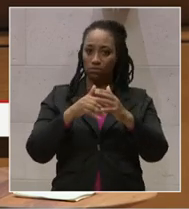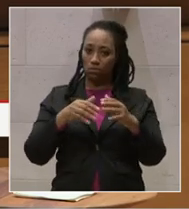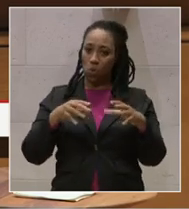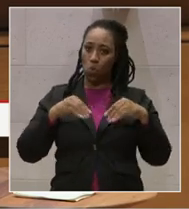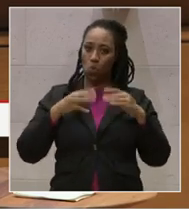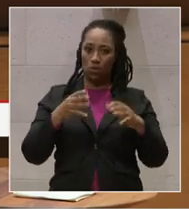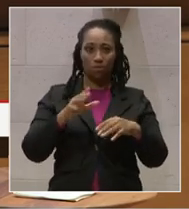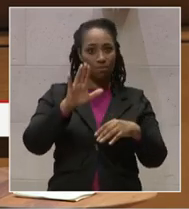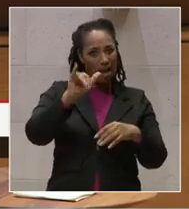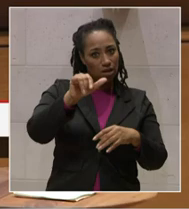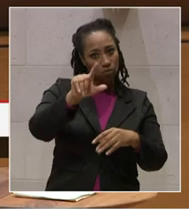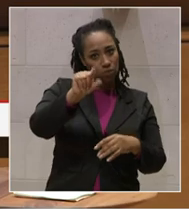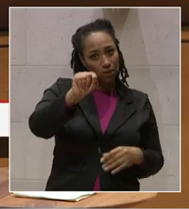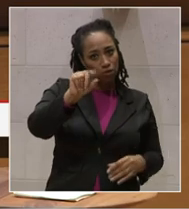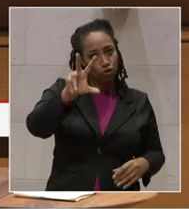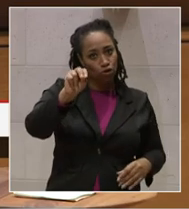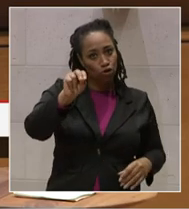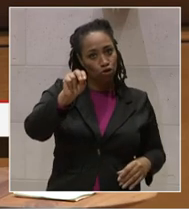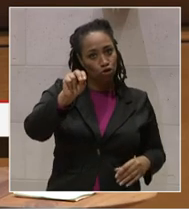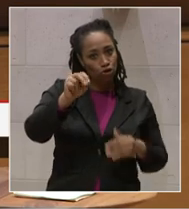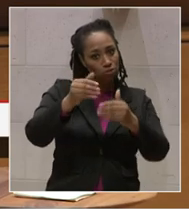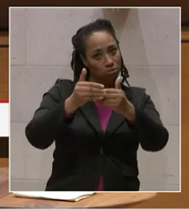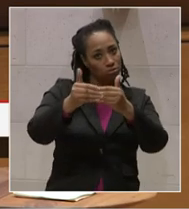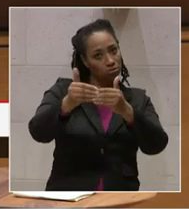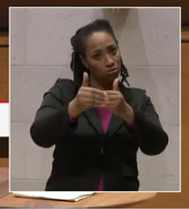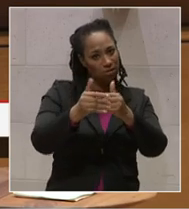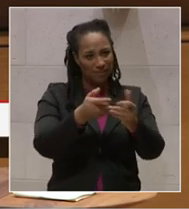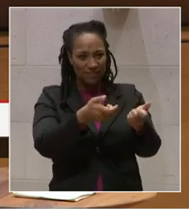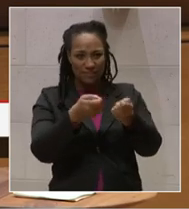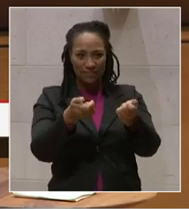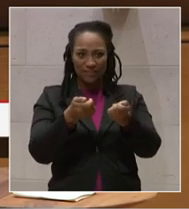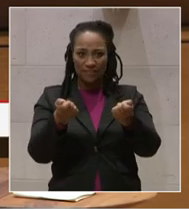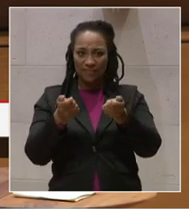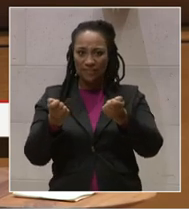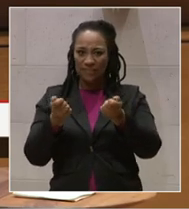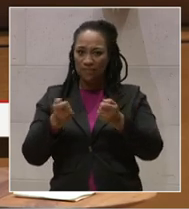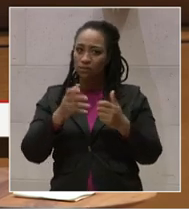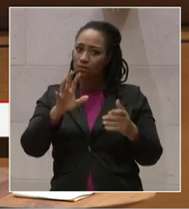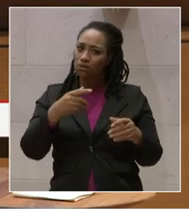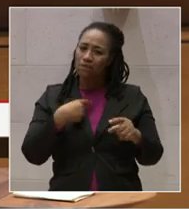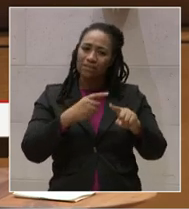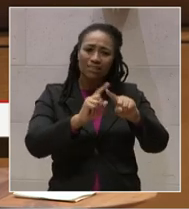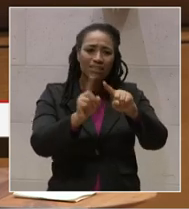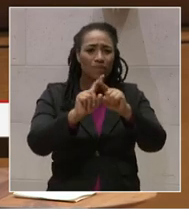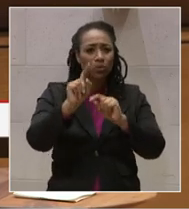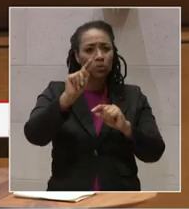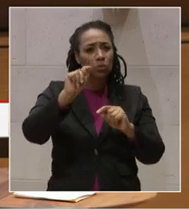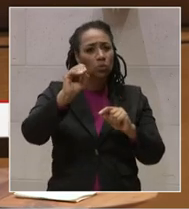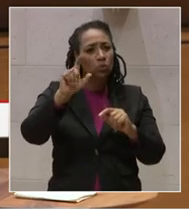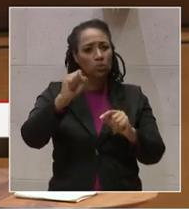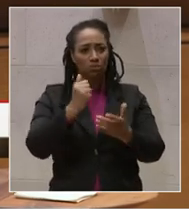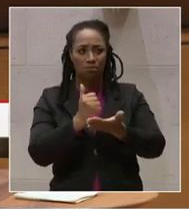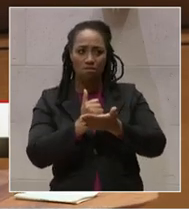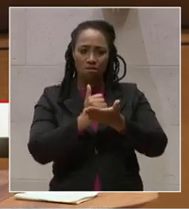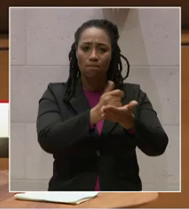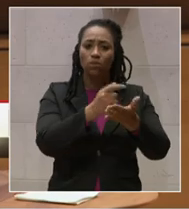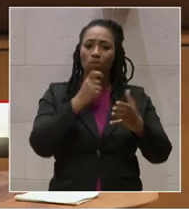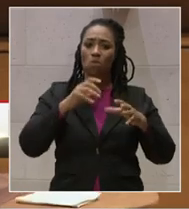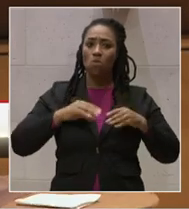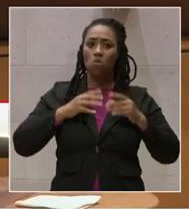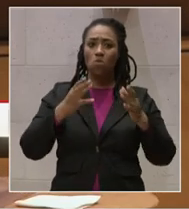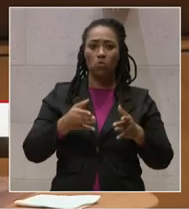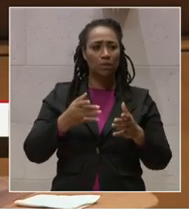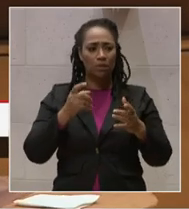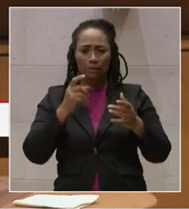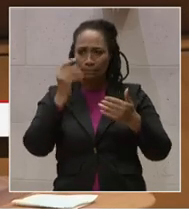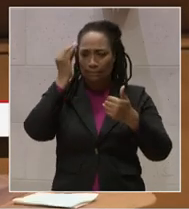on innovative financing tools and cost containment strategies. And I'm going to go take a look at the playbook